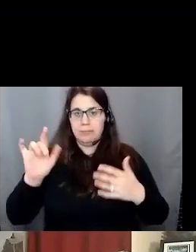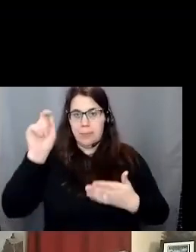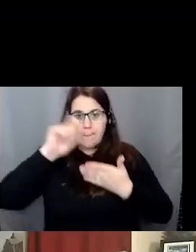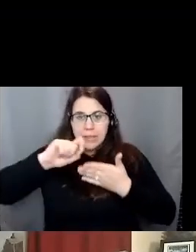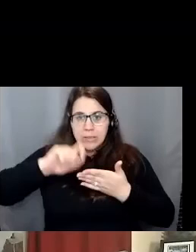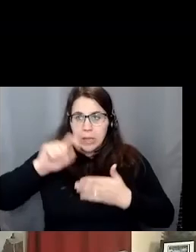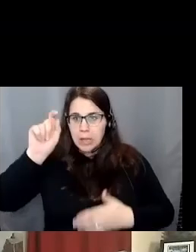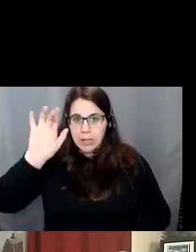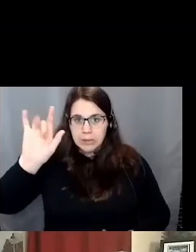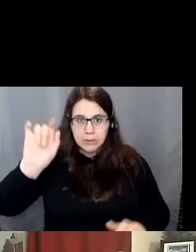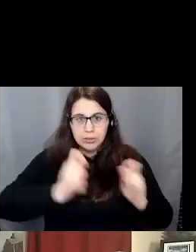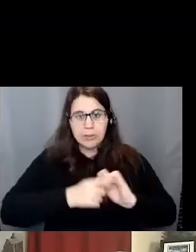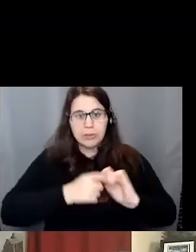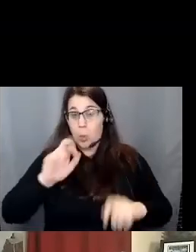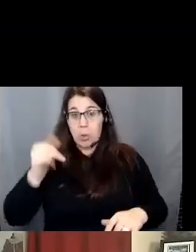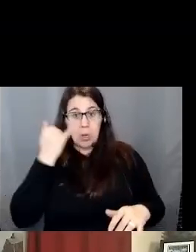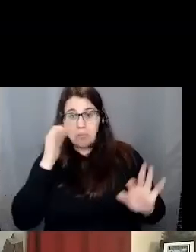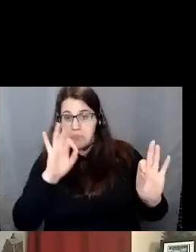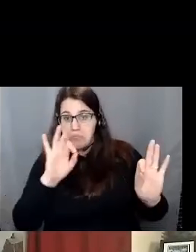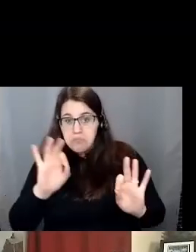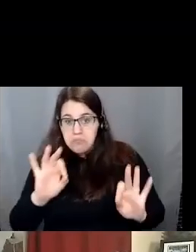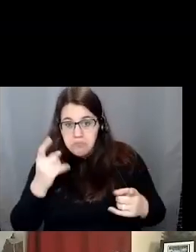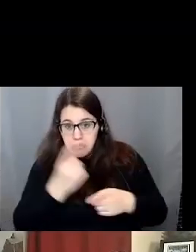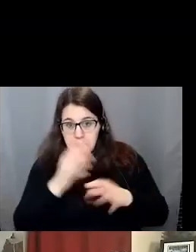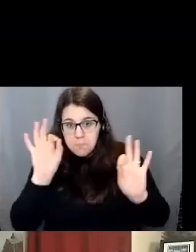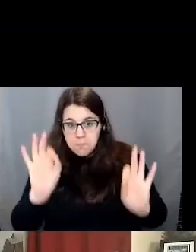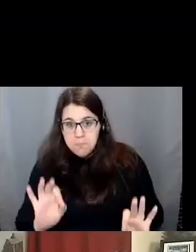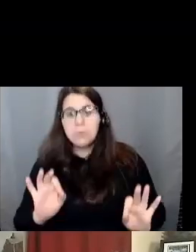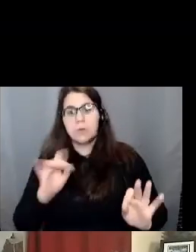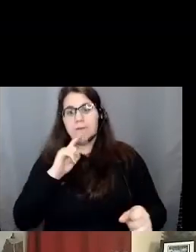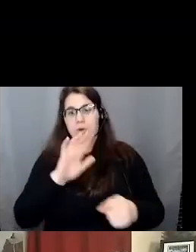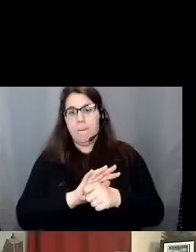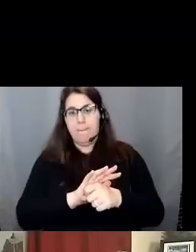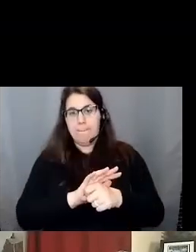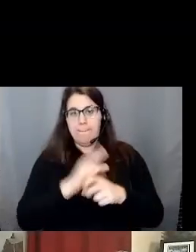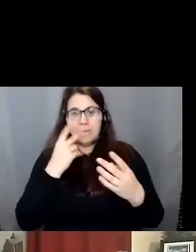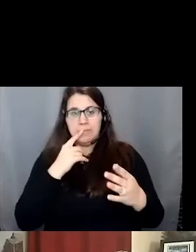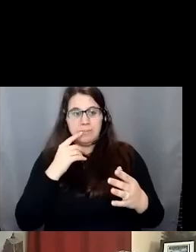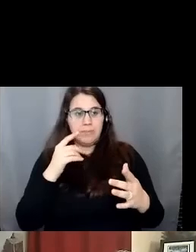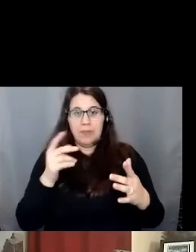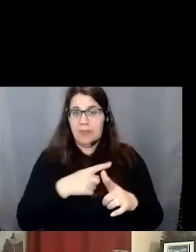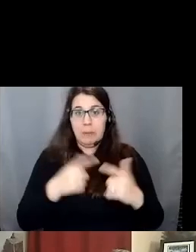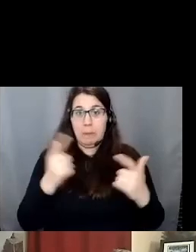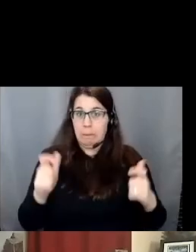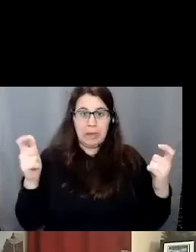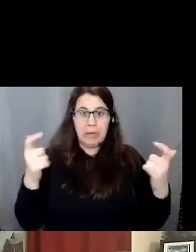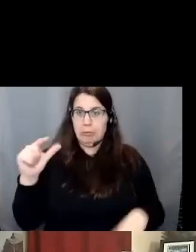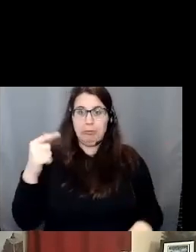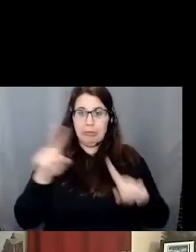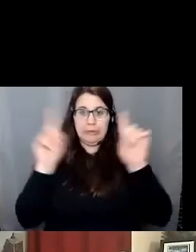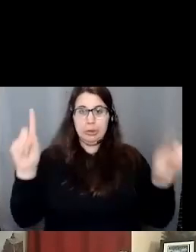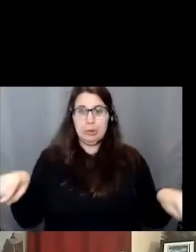good, I go ahead and click confirm and the order is submitted, and you'll see the big screen of